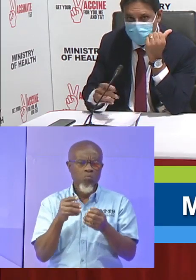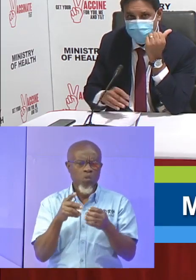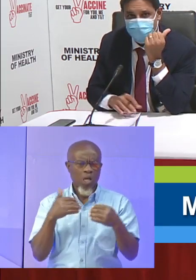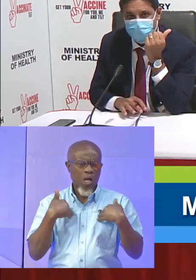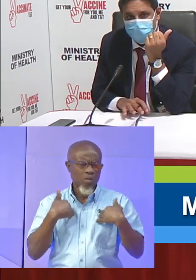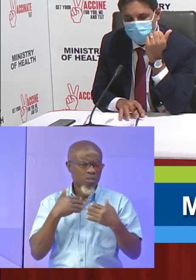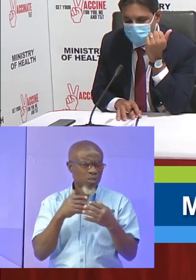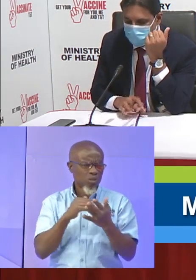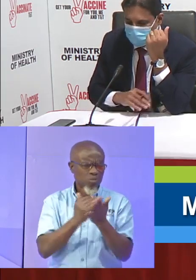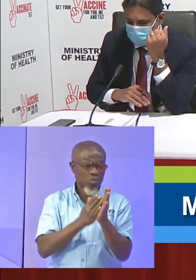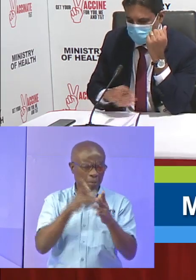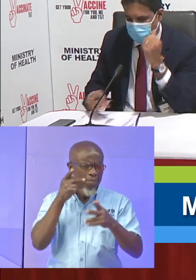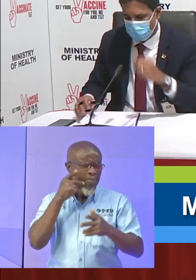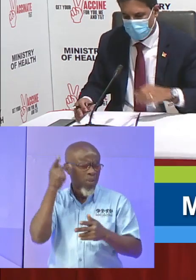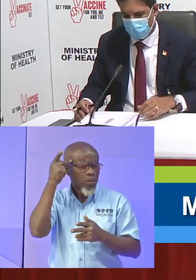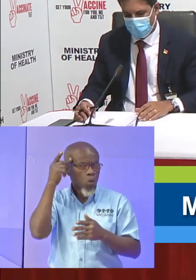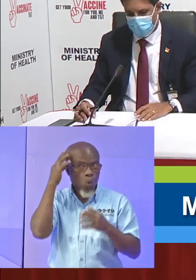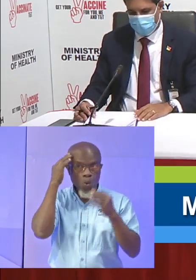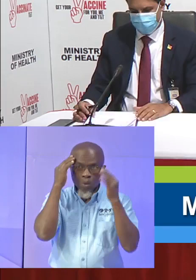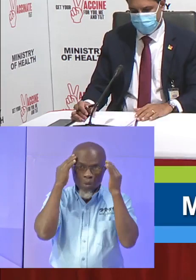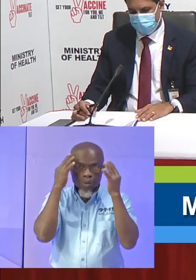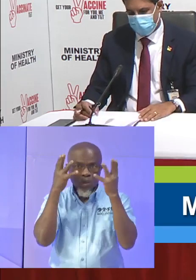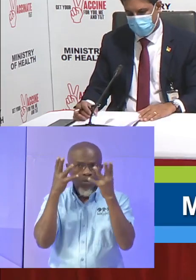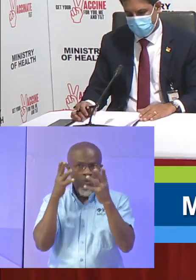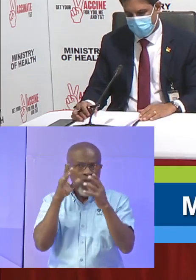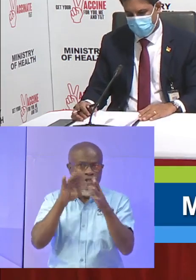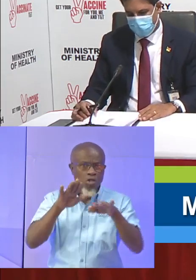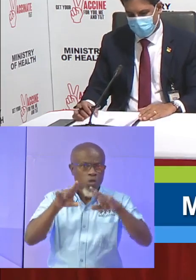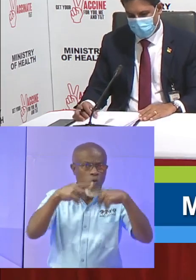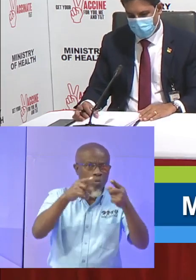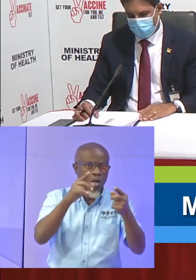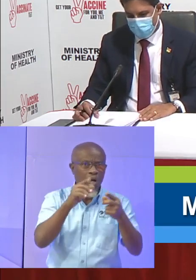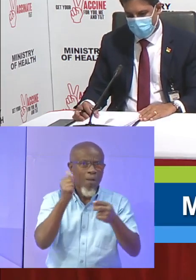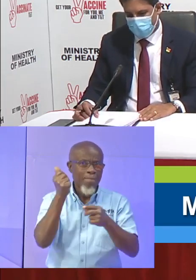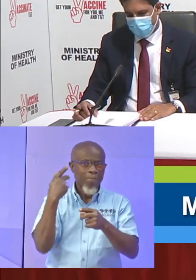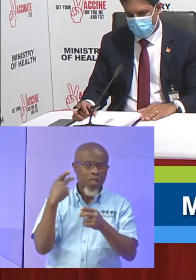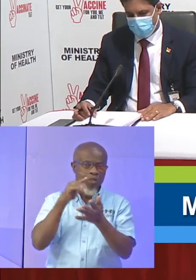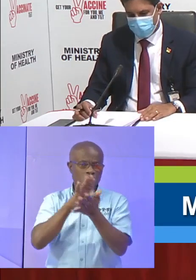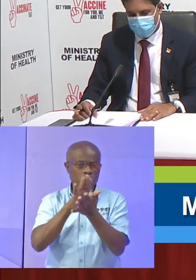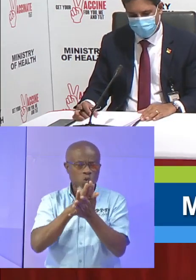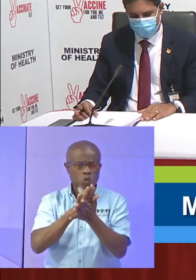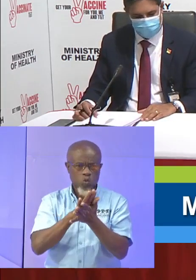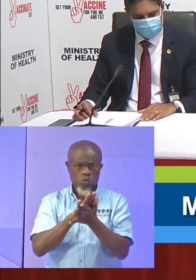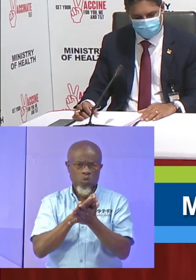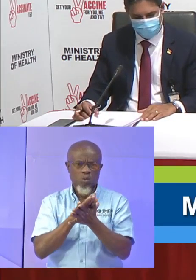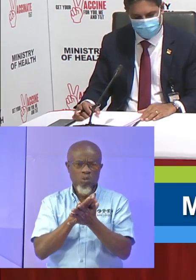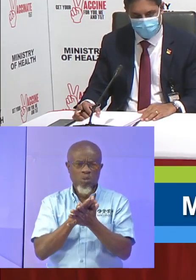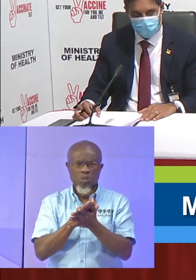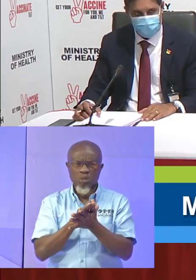for students. And I'm just wondering, what are your thoughts on this, and did you approve something like that?